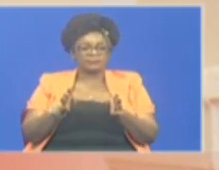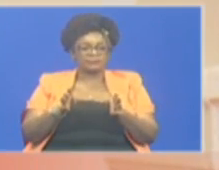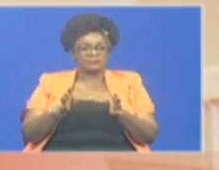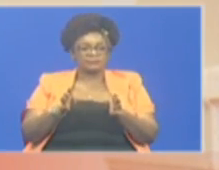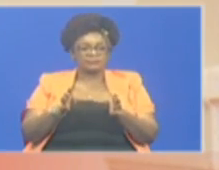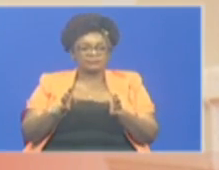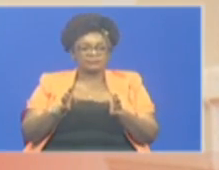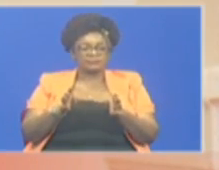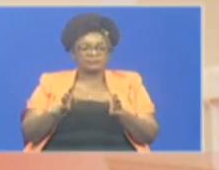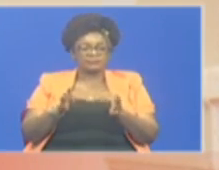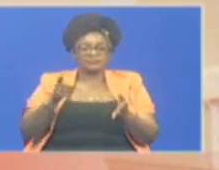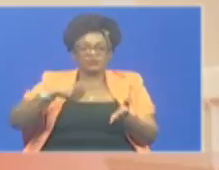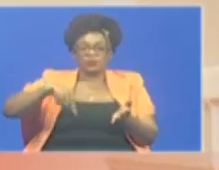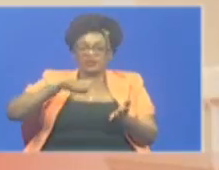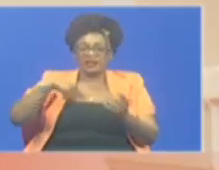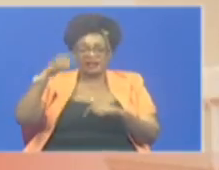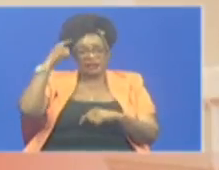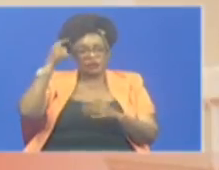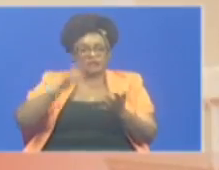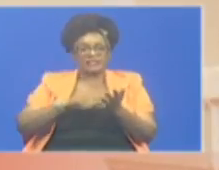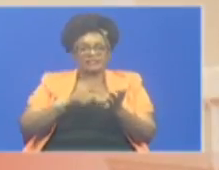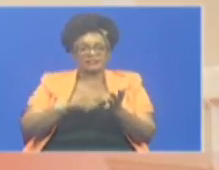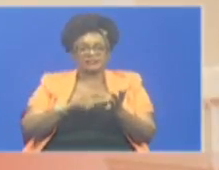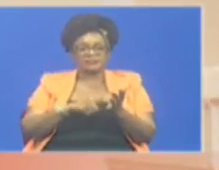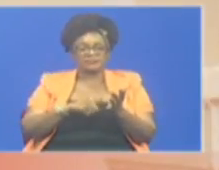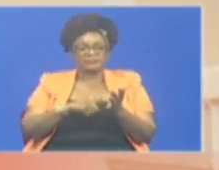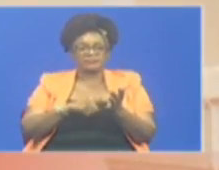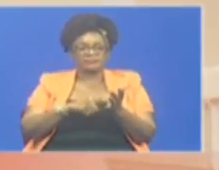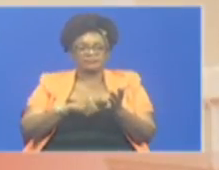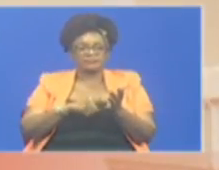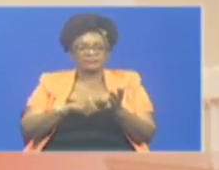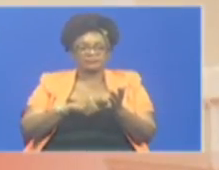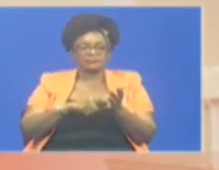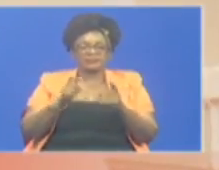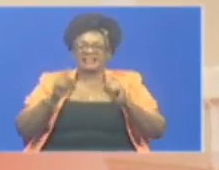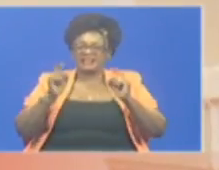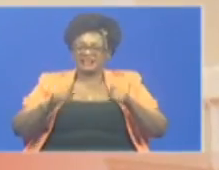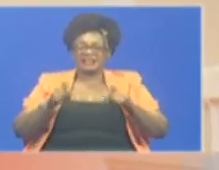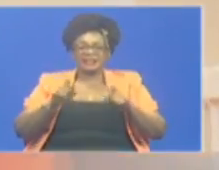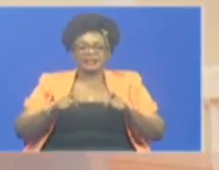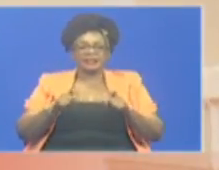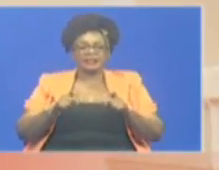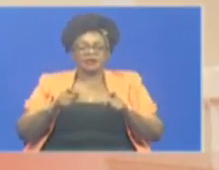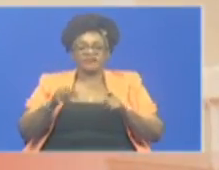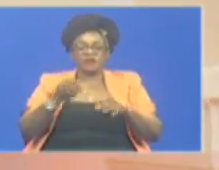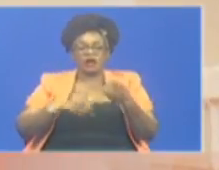We recognized the profound need for prompt action,